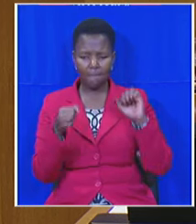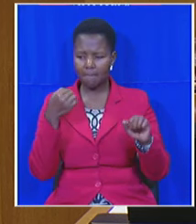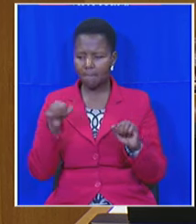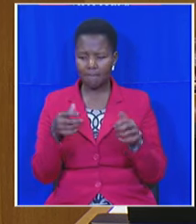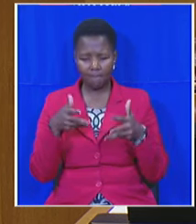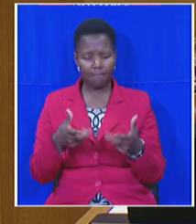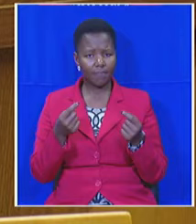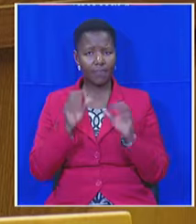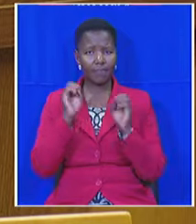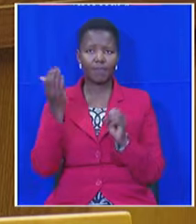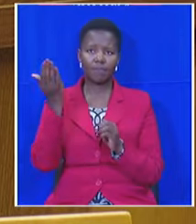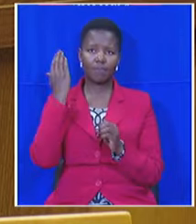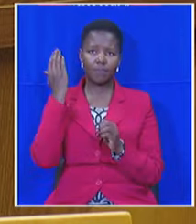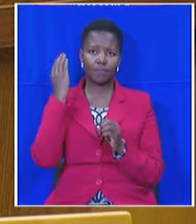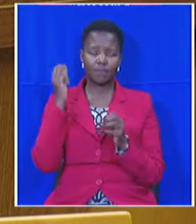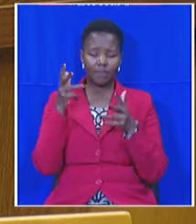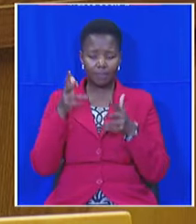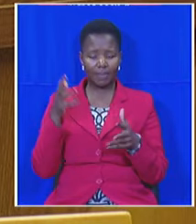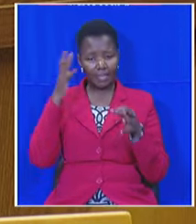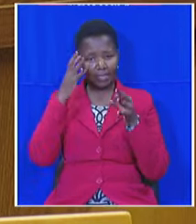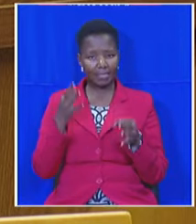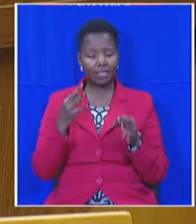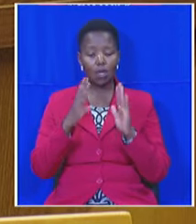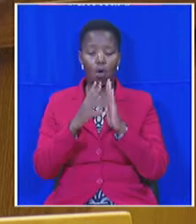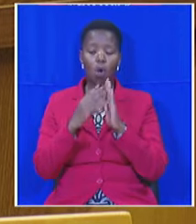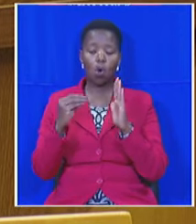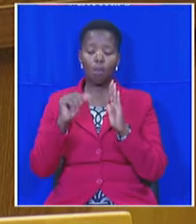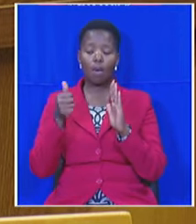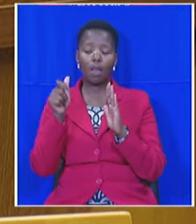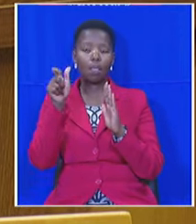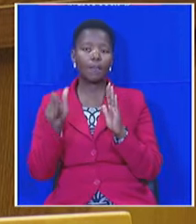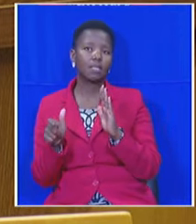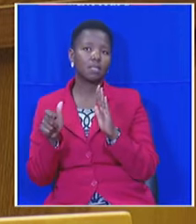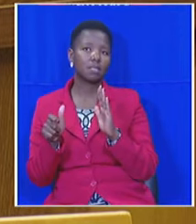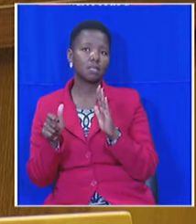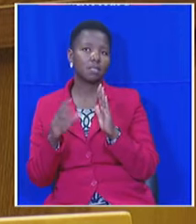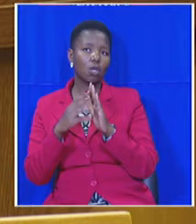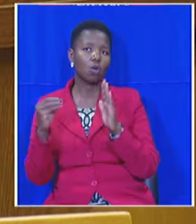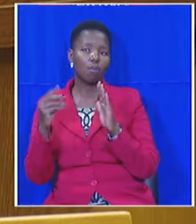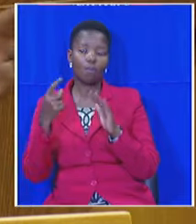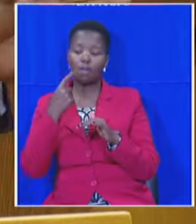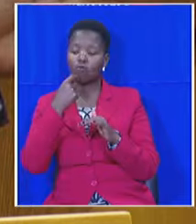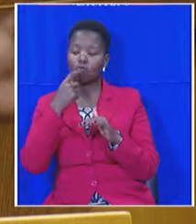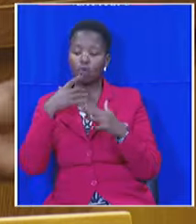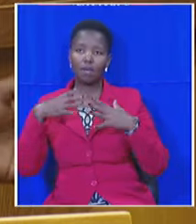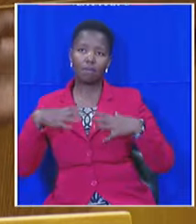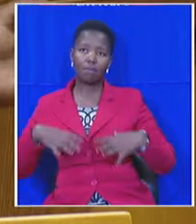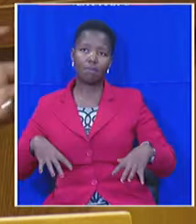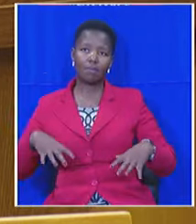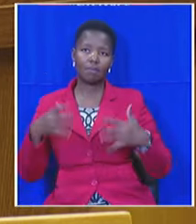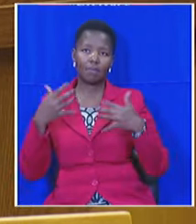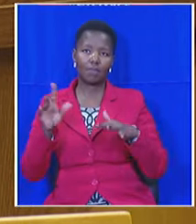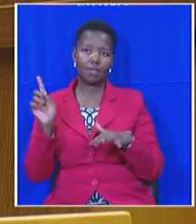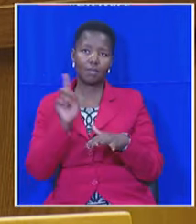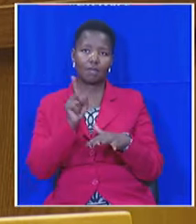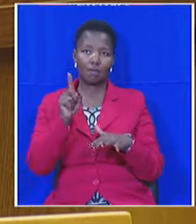So they decided to be copycats, go and copy from the red overalls. Probably they're going to come and